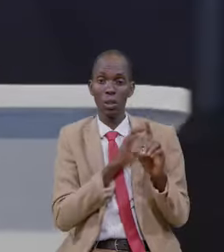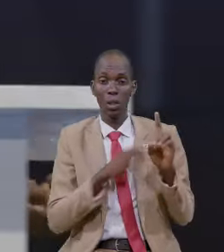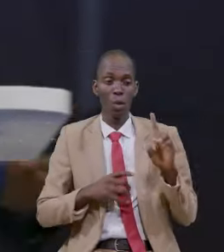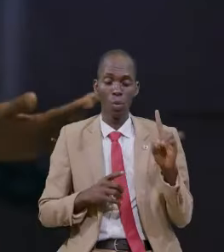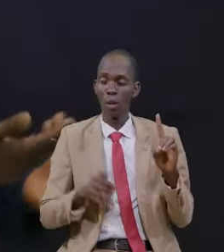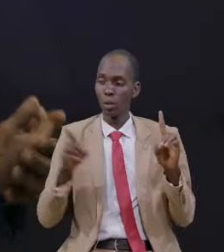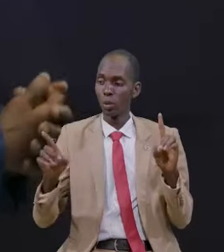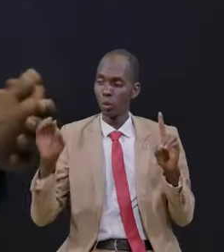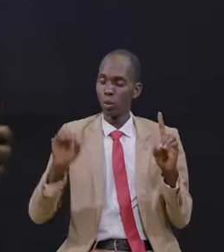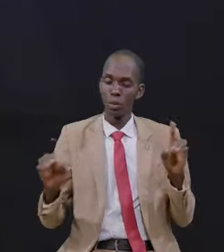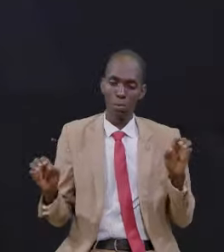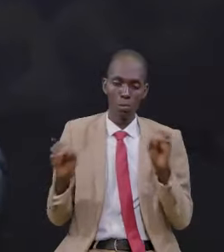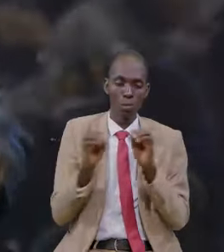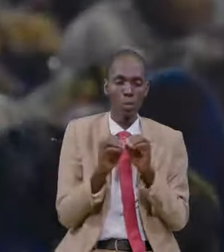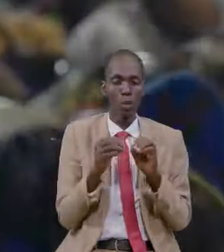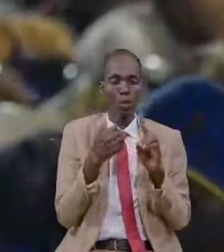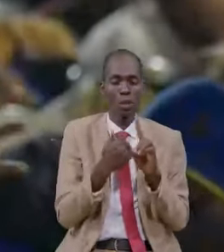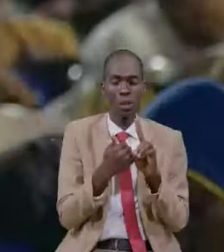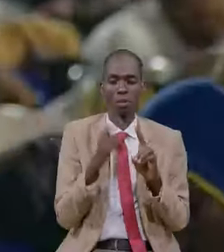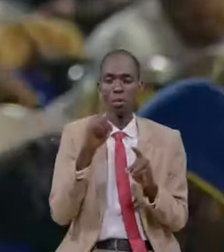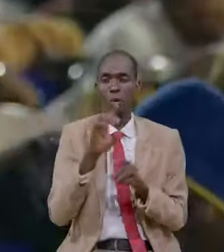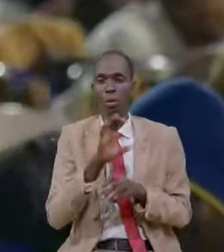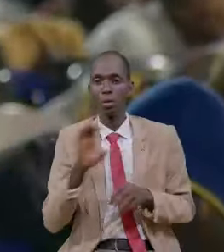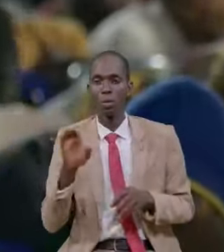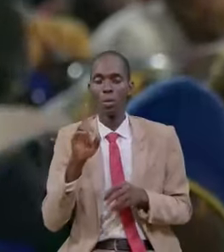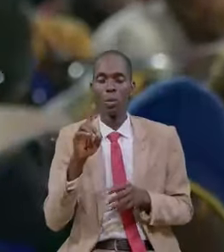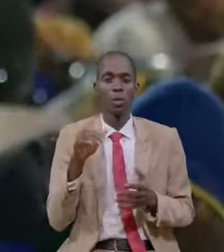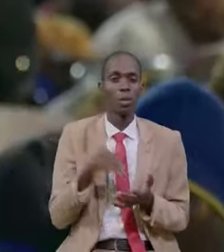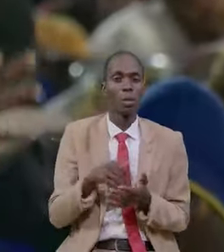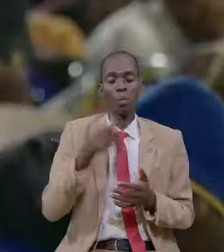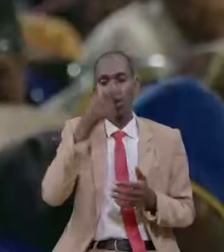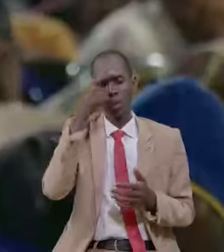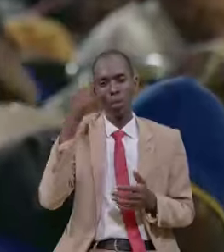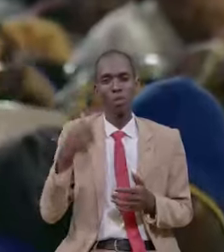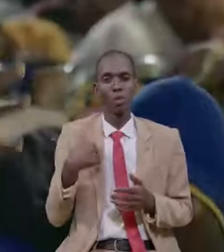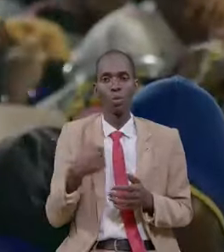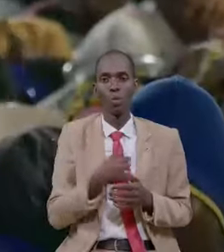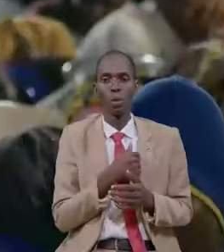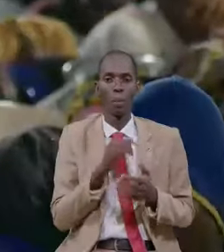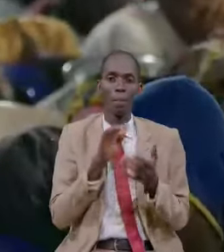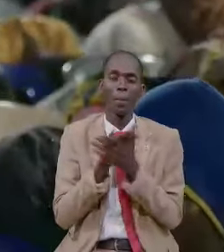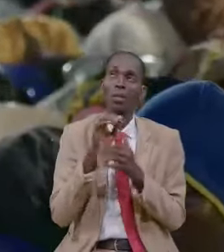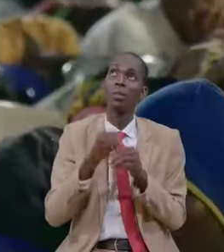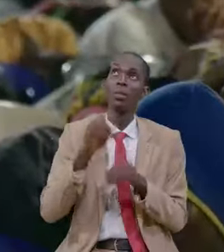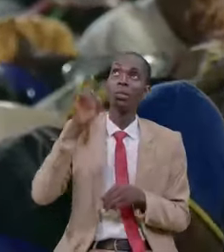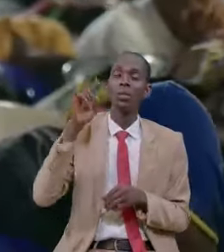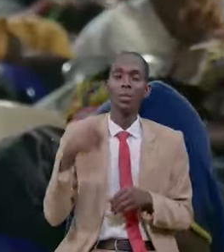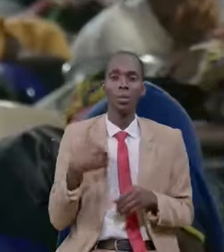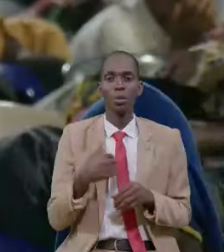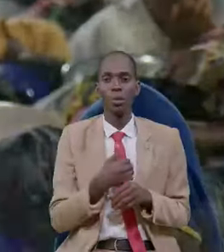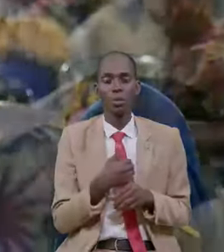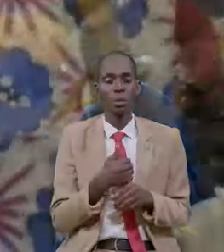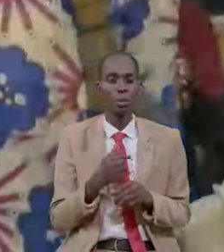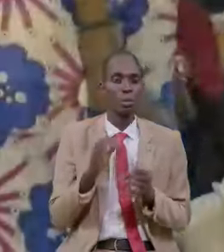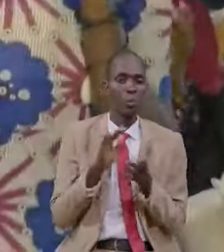becomes 100, that becomes 1,000, because we trust him. We trust his